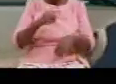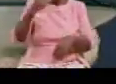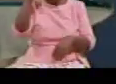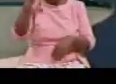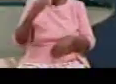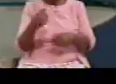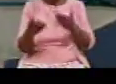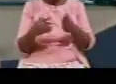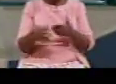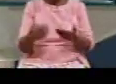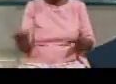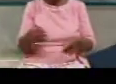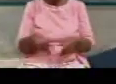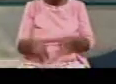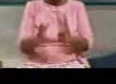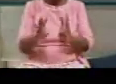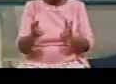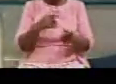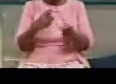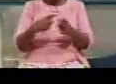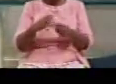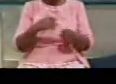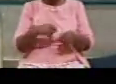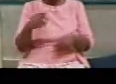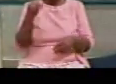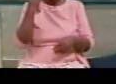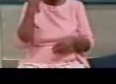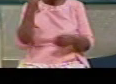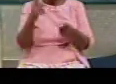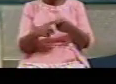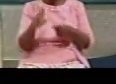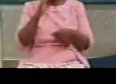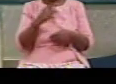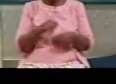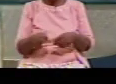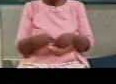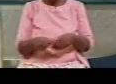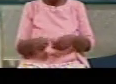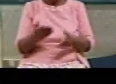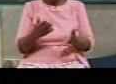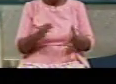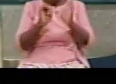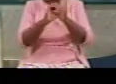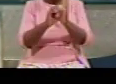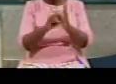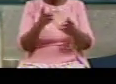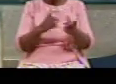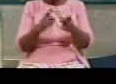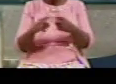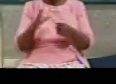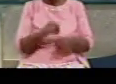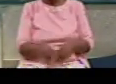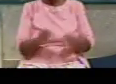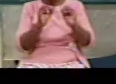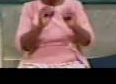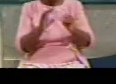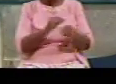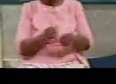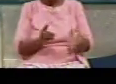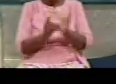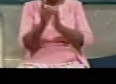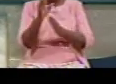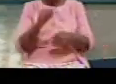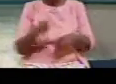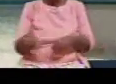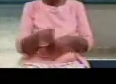or whatever, and they're supposed to be their mentors, to train them and to develop them and to groom them so that